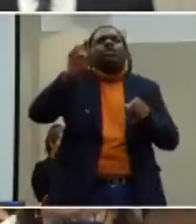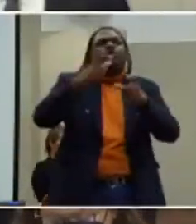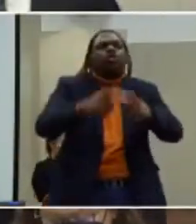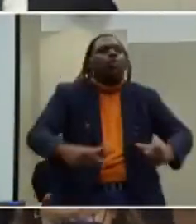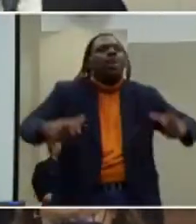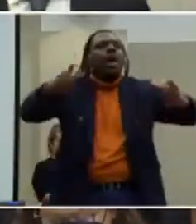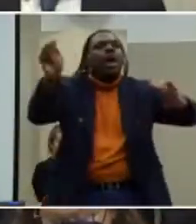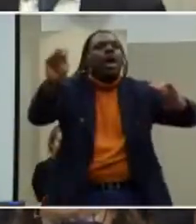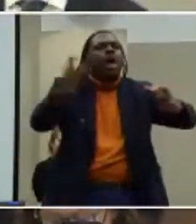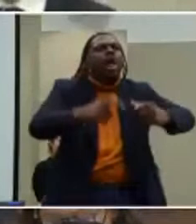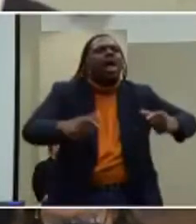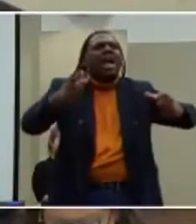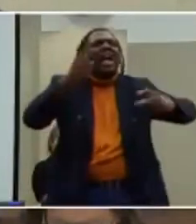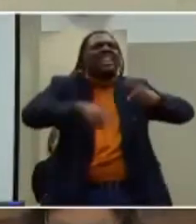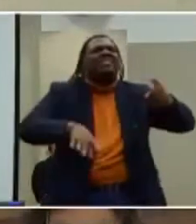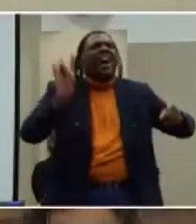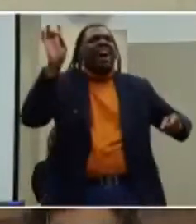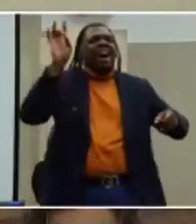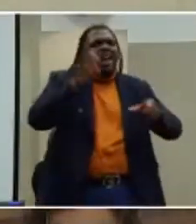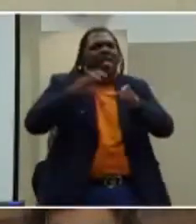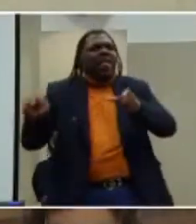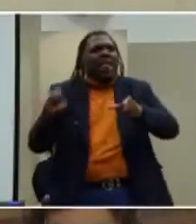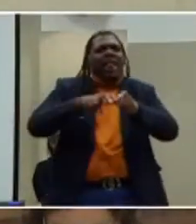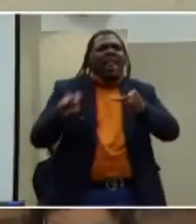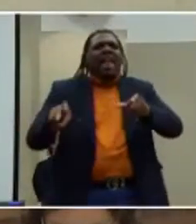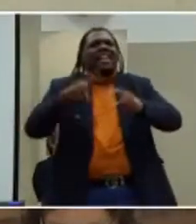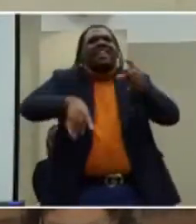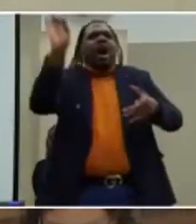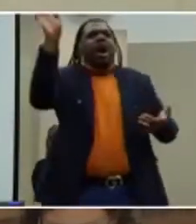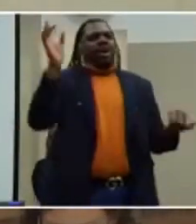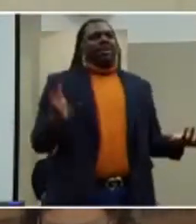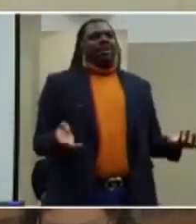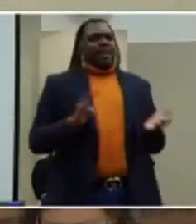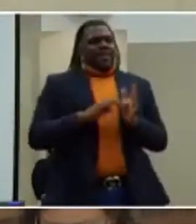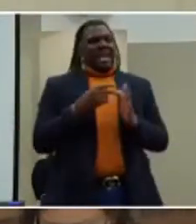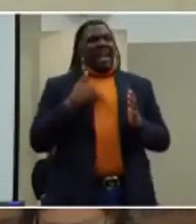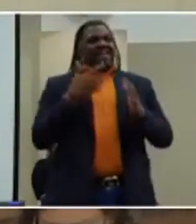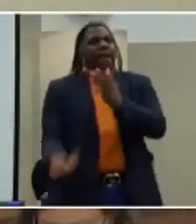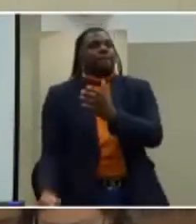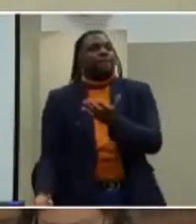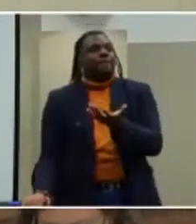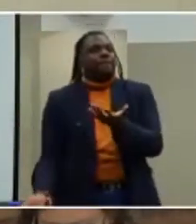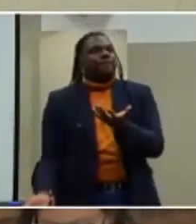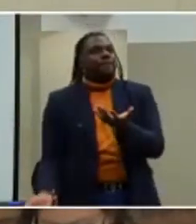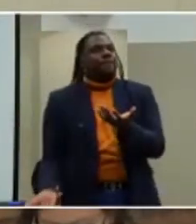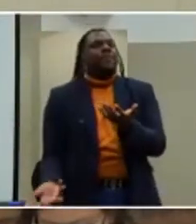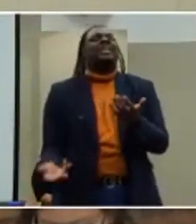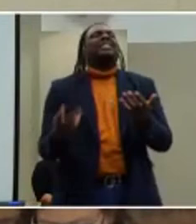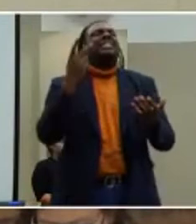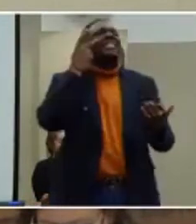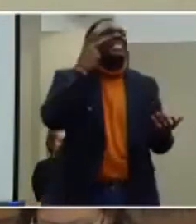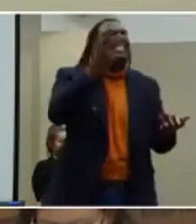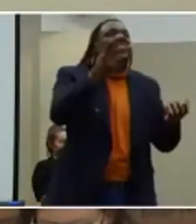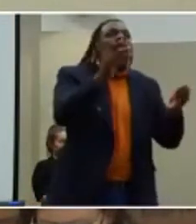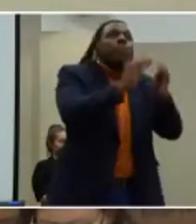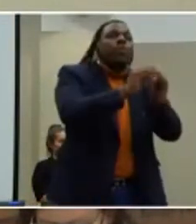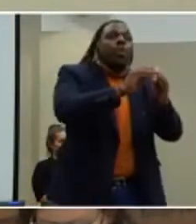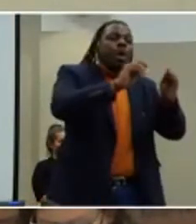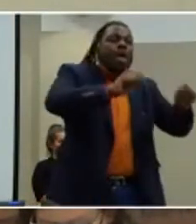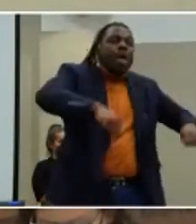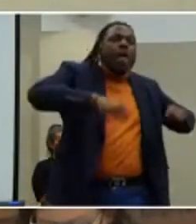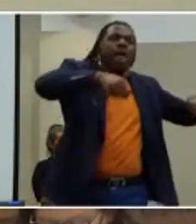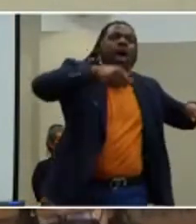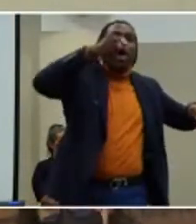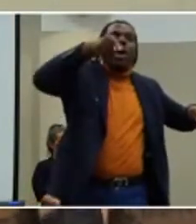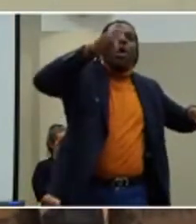on safely. So there's a gap here. I'm seeing more and more permabils on the streets and